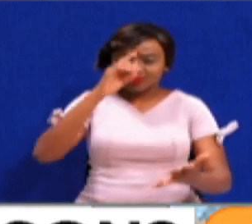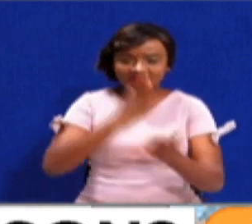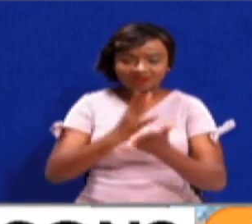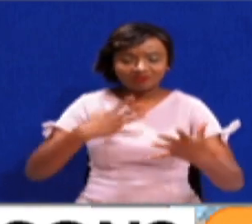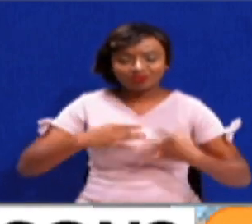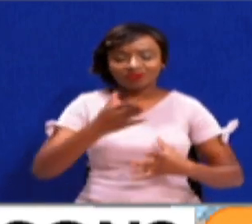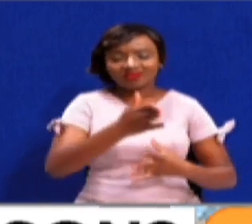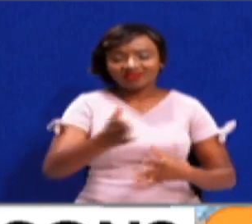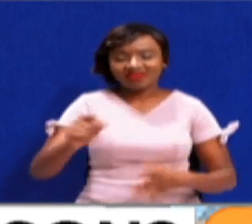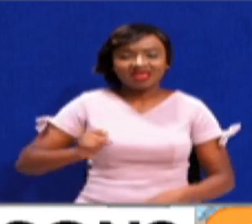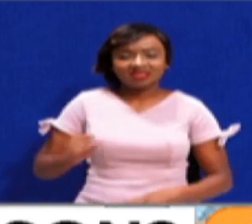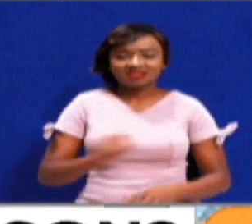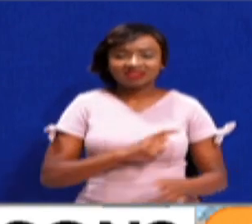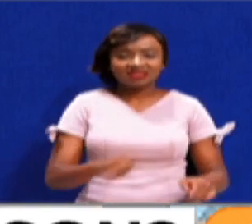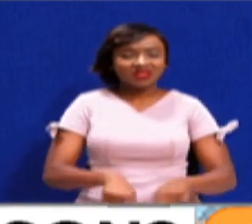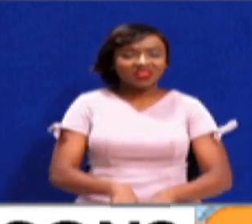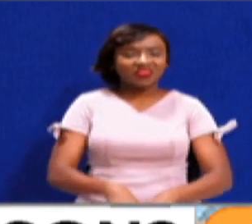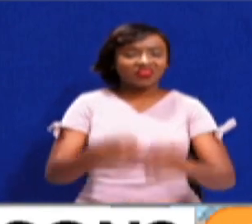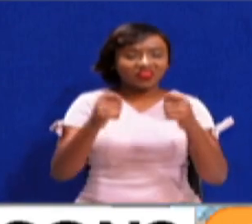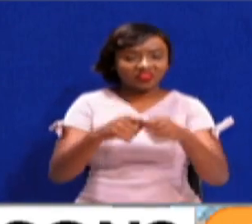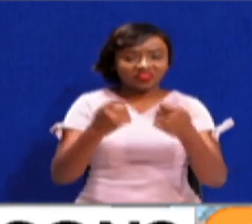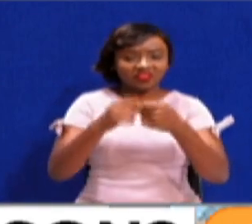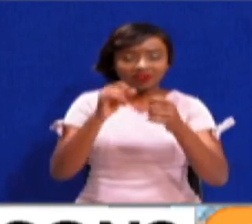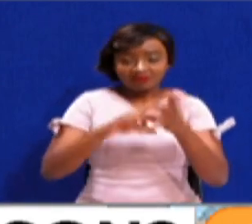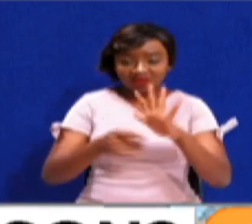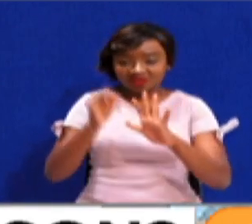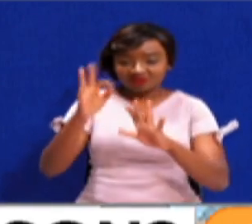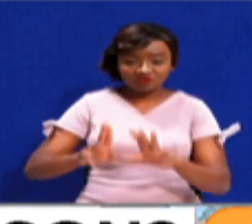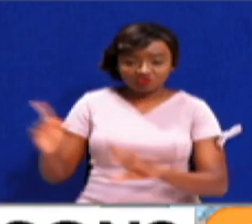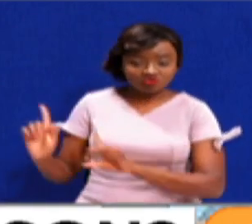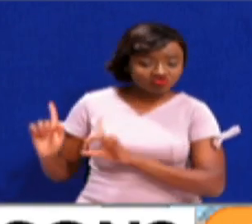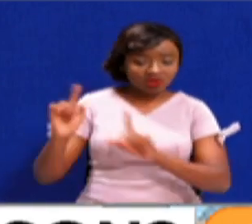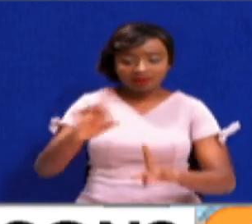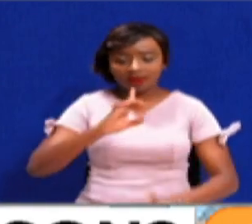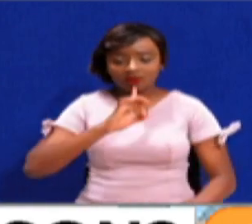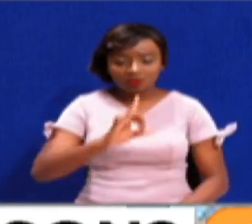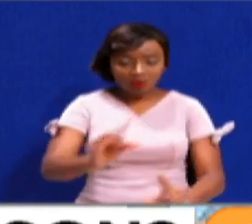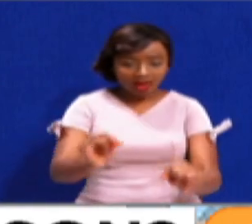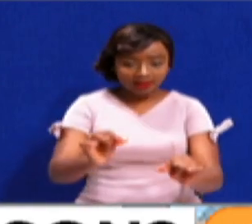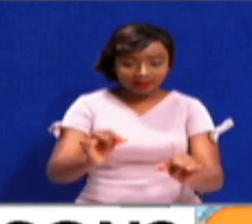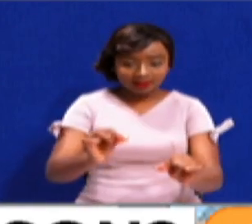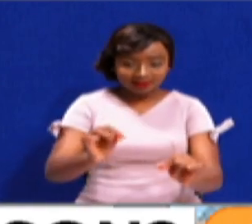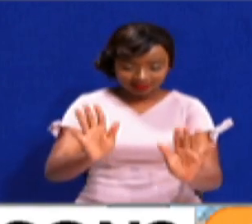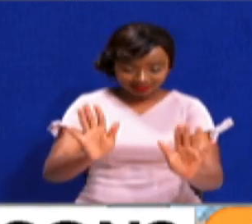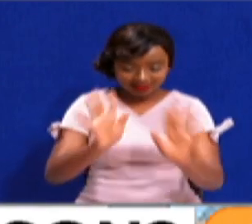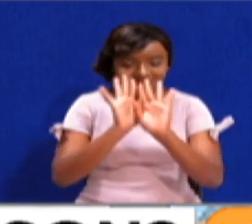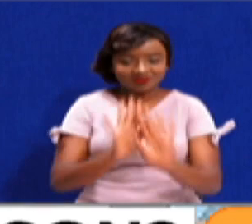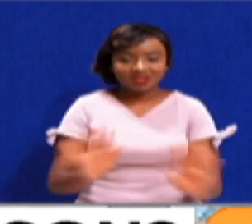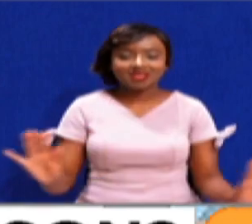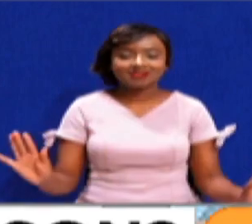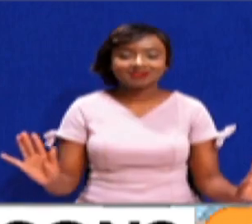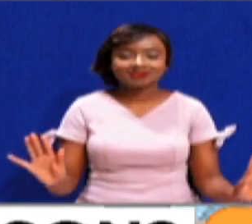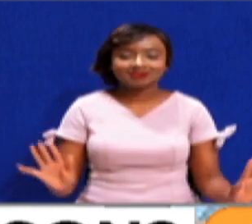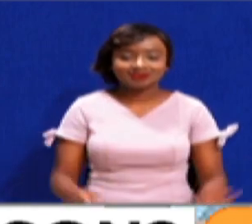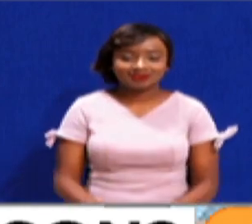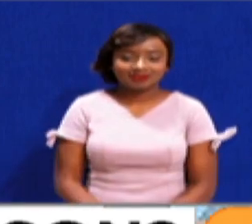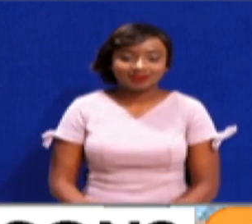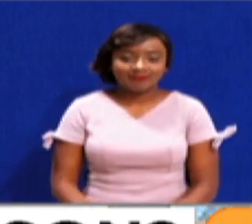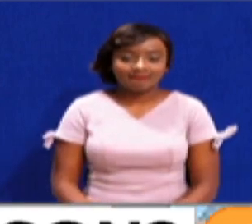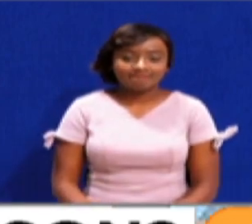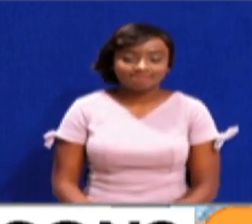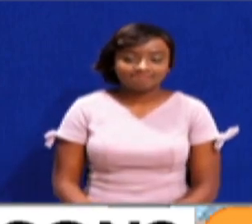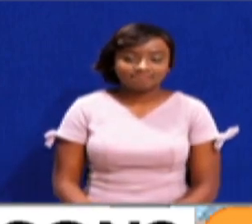that Senate in particular ways that if the president came and, you know, spoke, in any case, I mean, when these